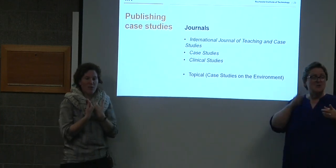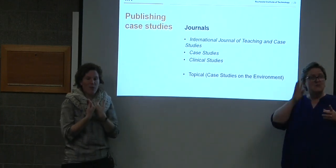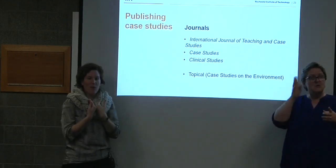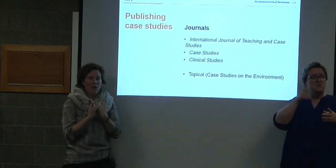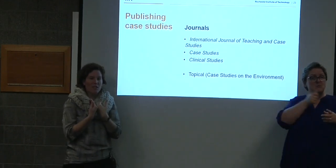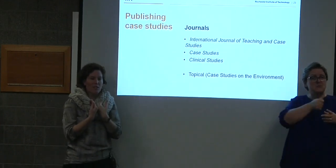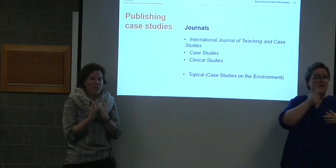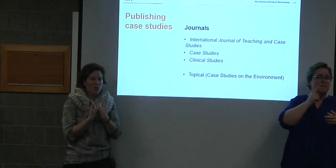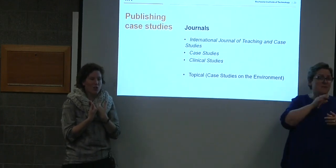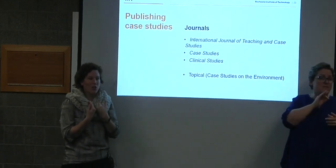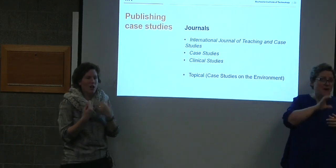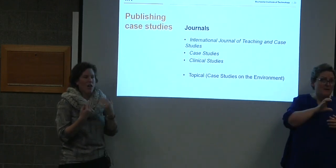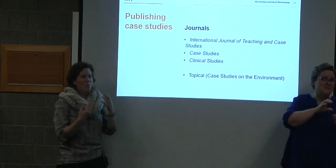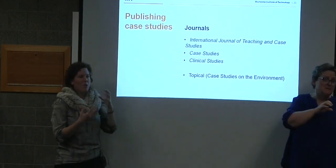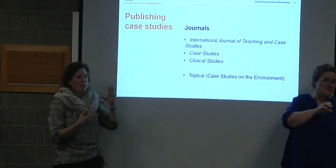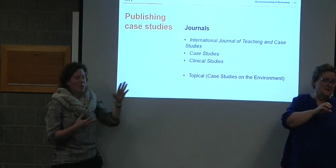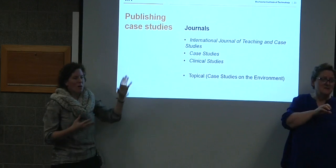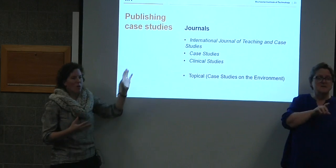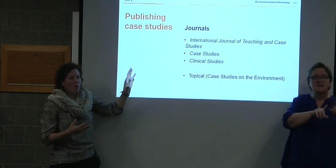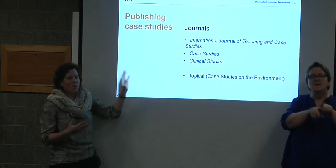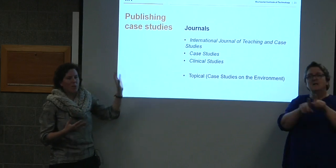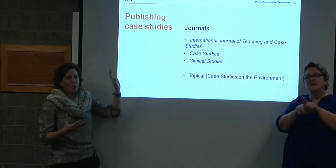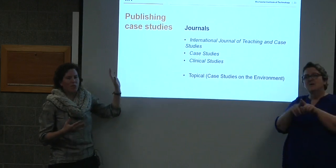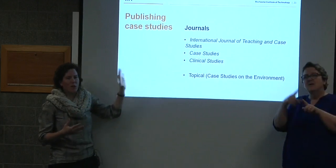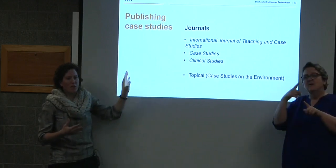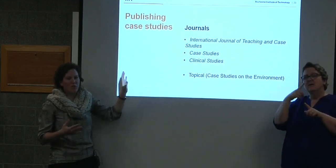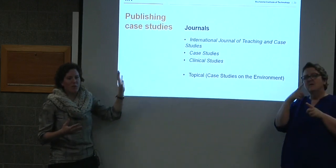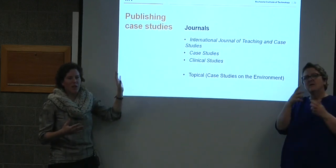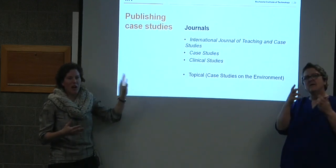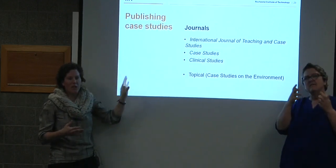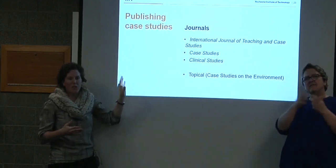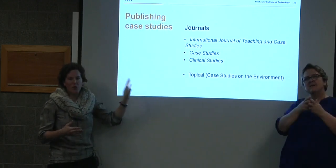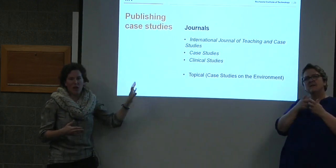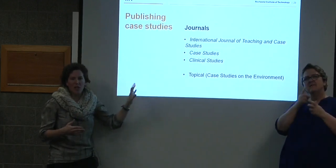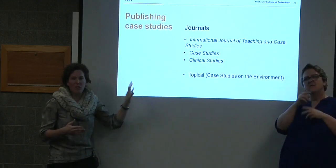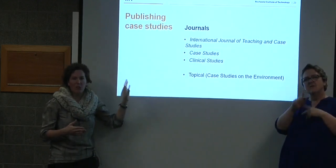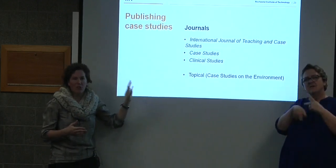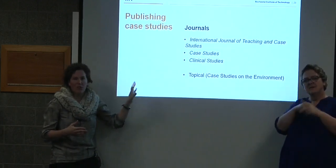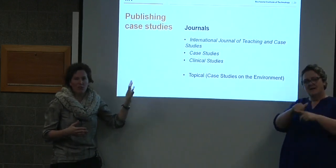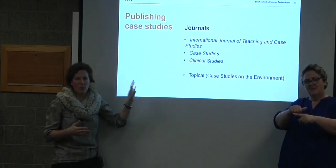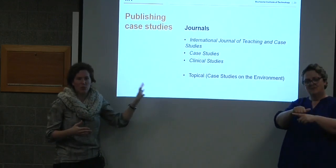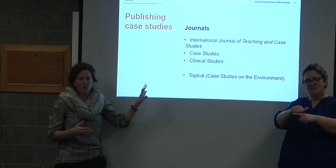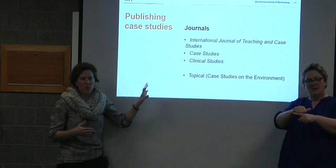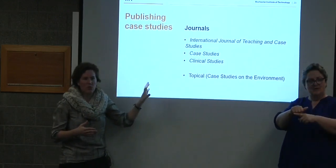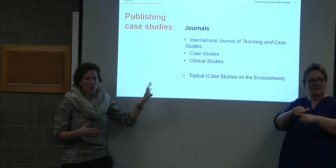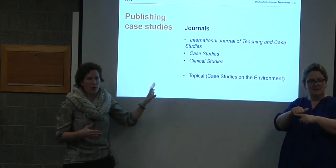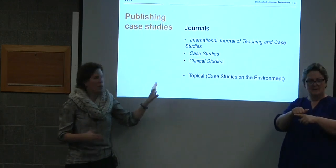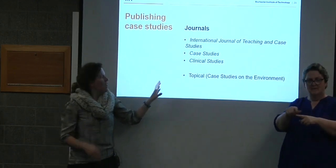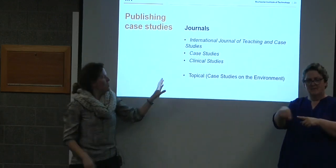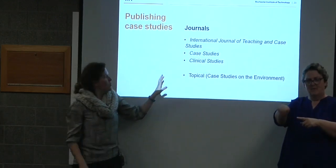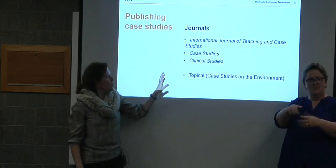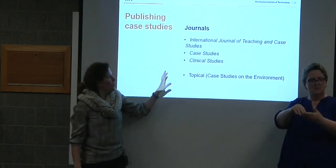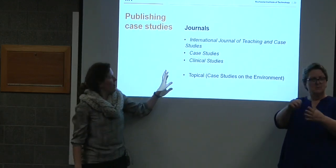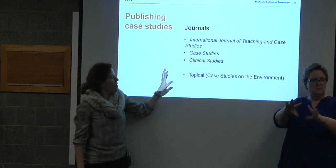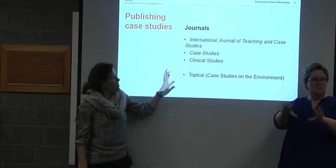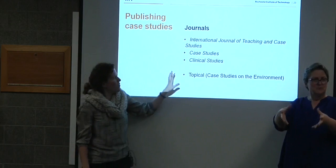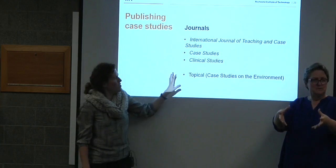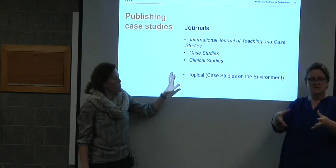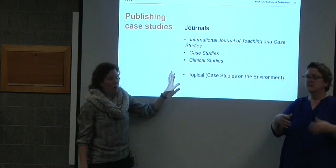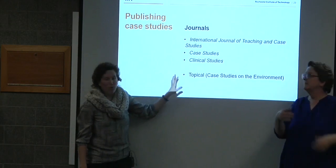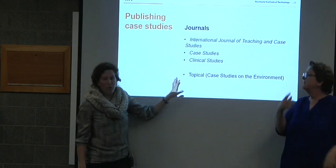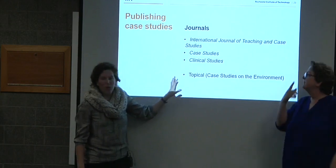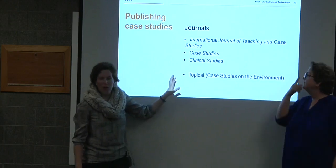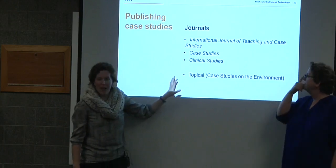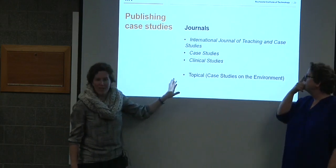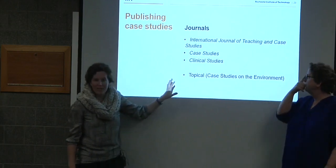yourself as a faculty member, as a teacher, but think about whether or not that would fit for the kinds of training that you're giving your students, right? So